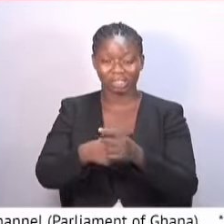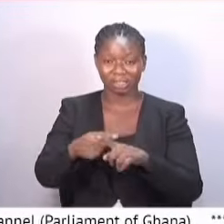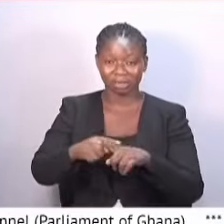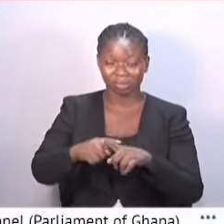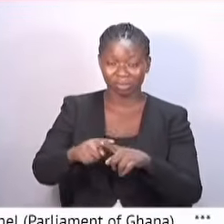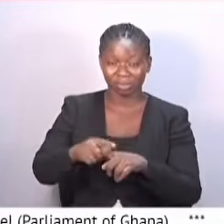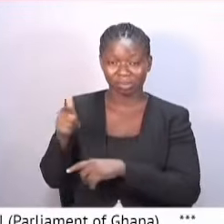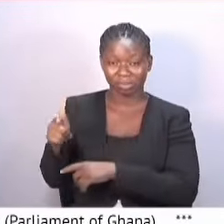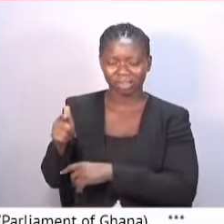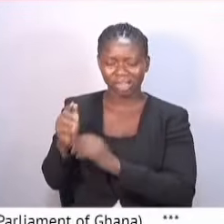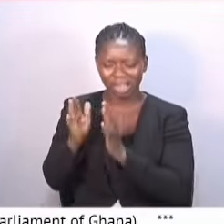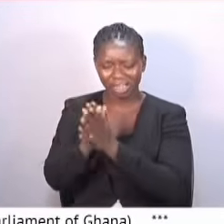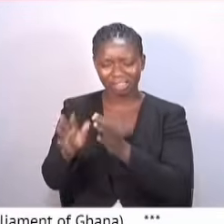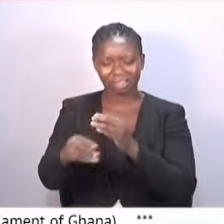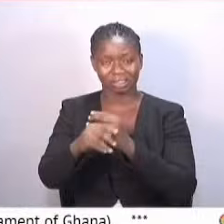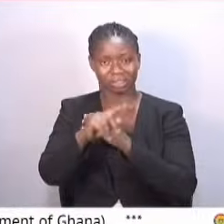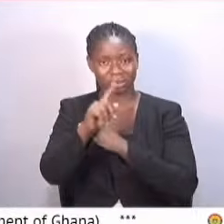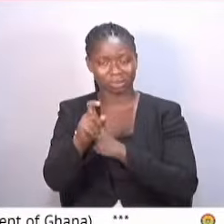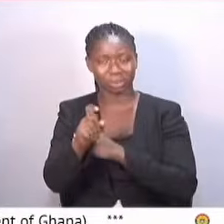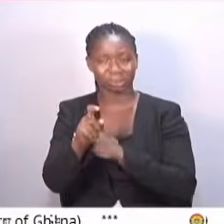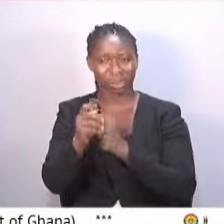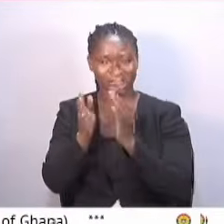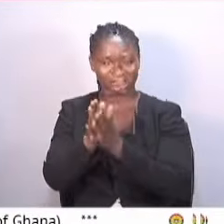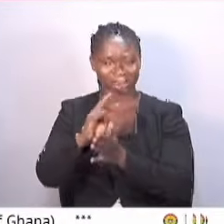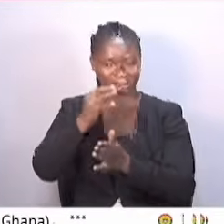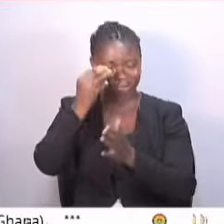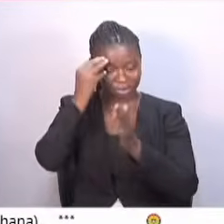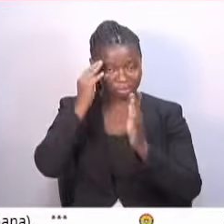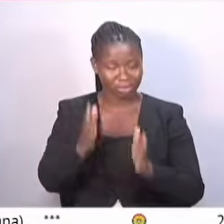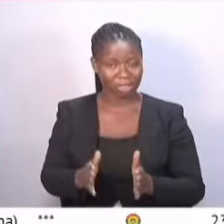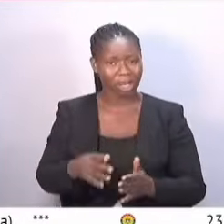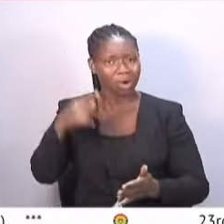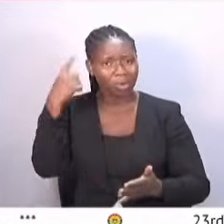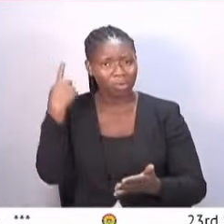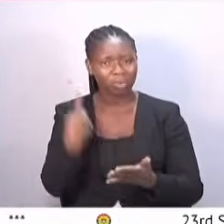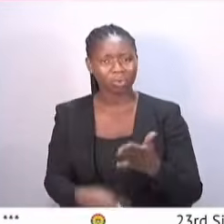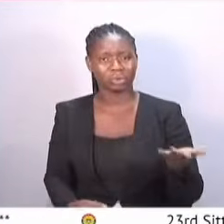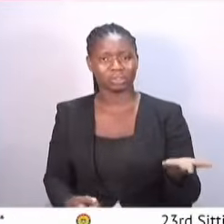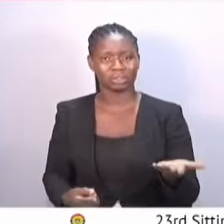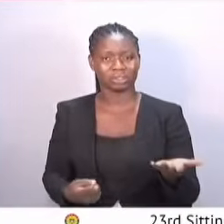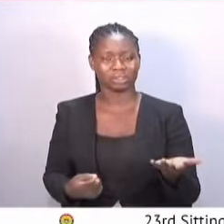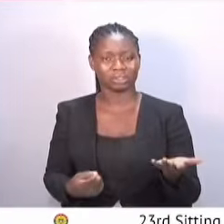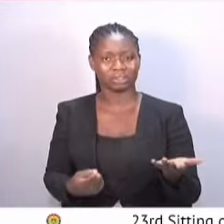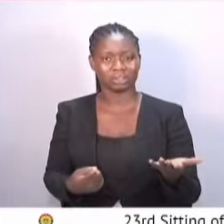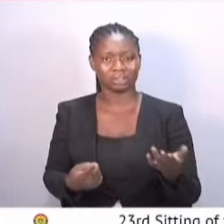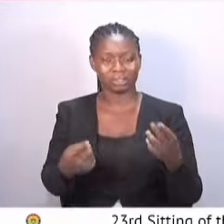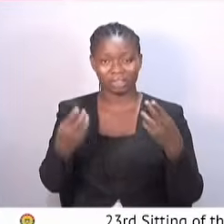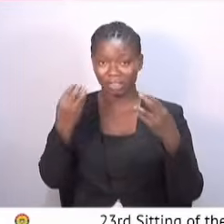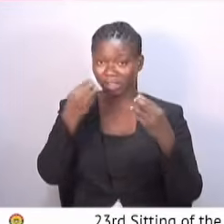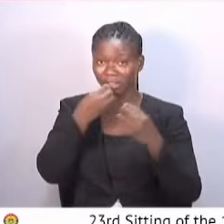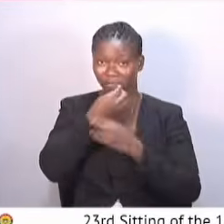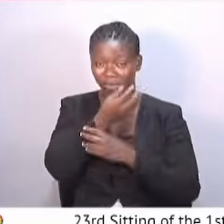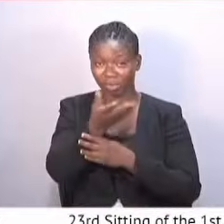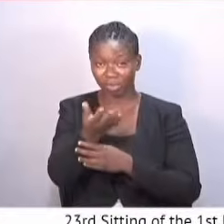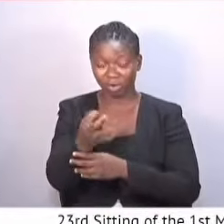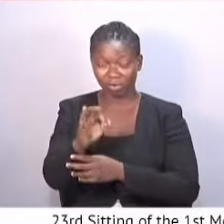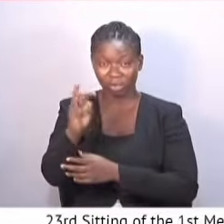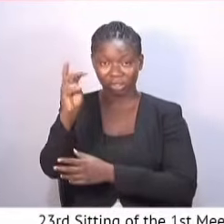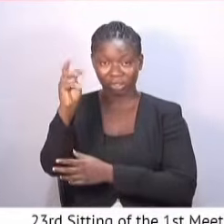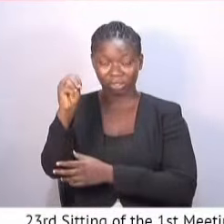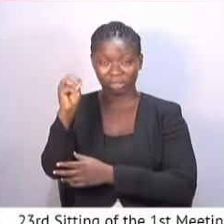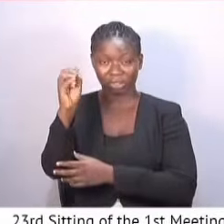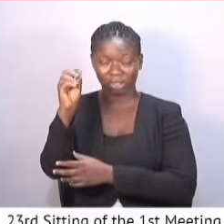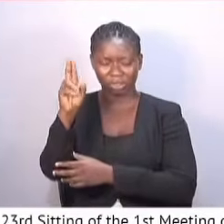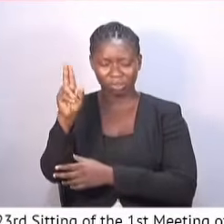a supplementary question, you are asking the minister what is the highlight of a